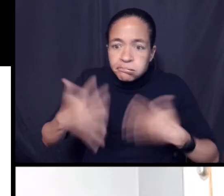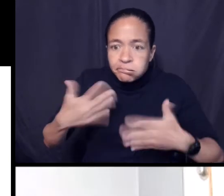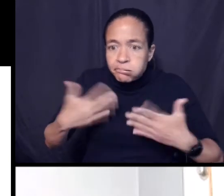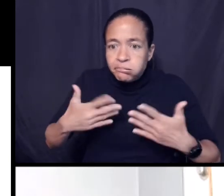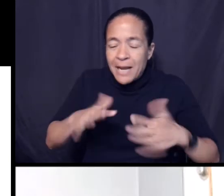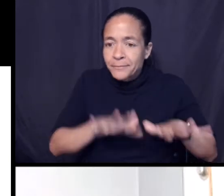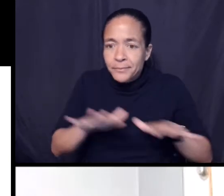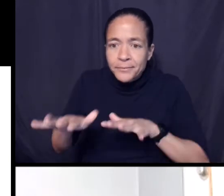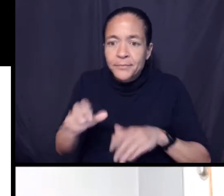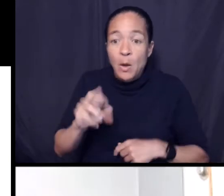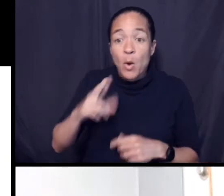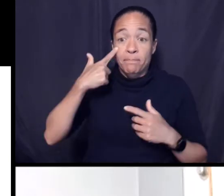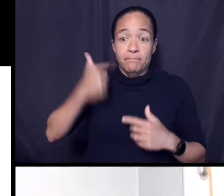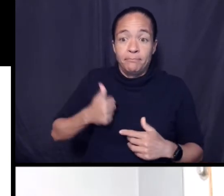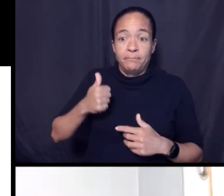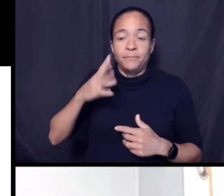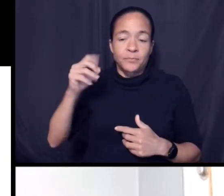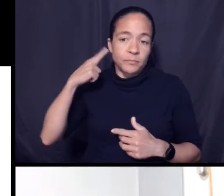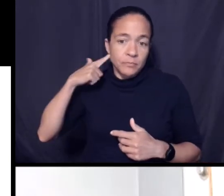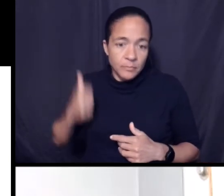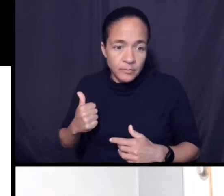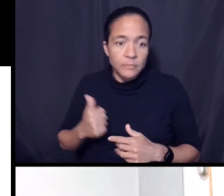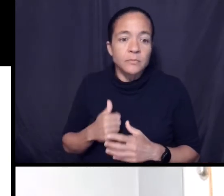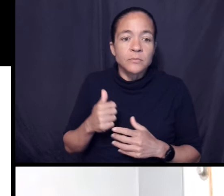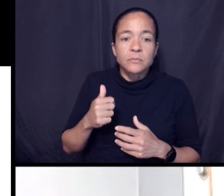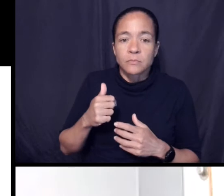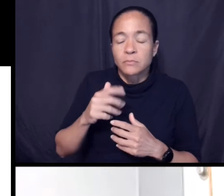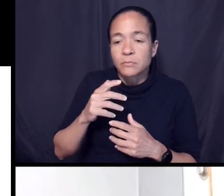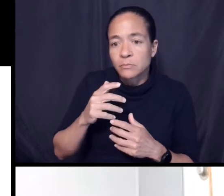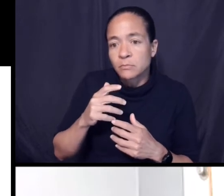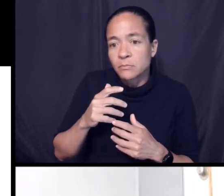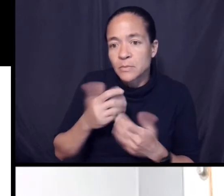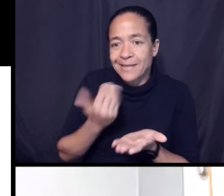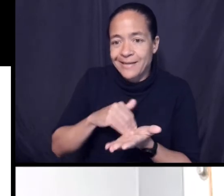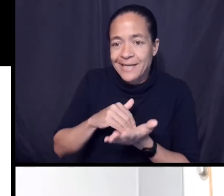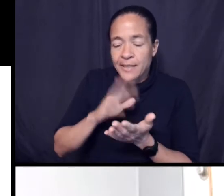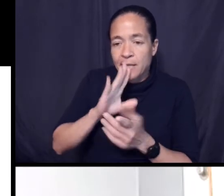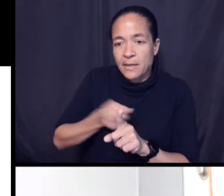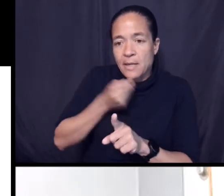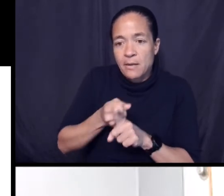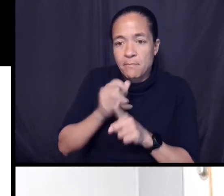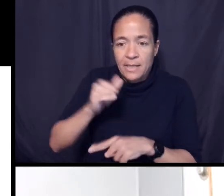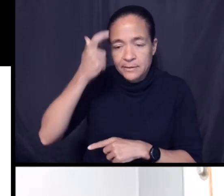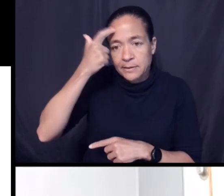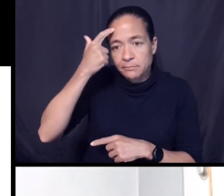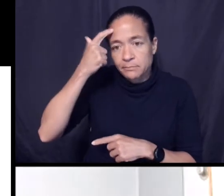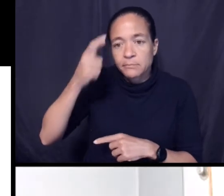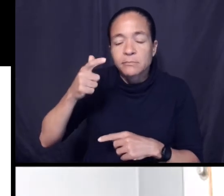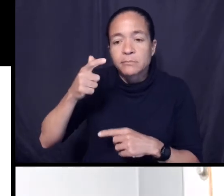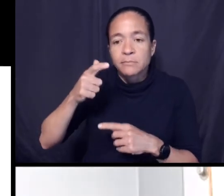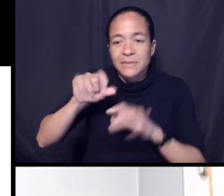as well as vision loss affecting the vision can also happen, which are again mediated by the neurological system.